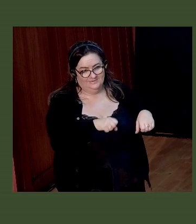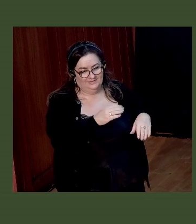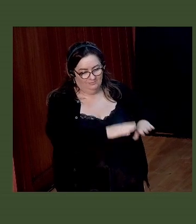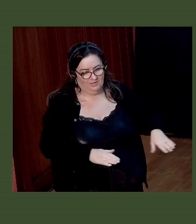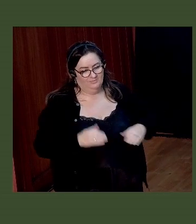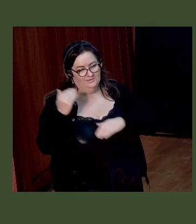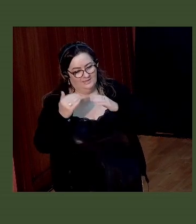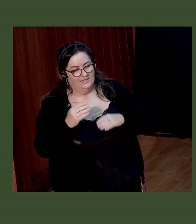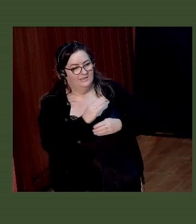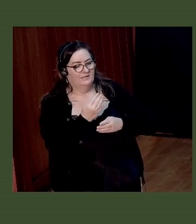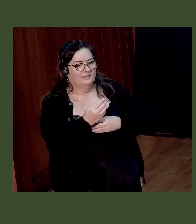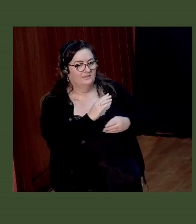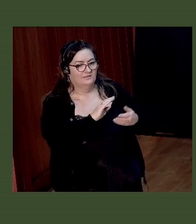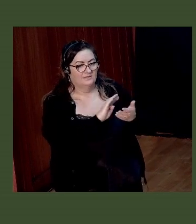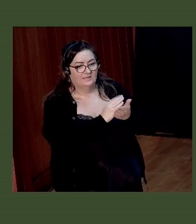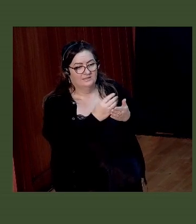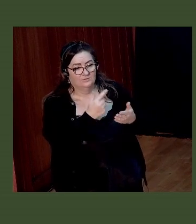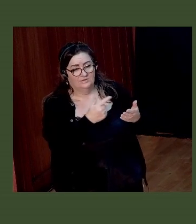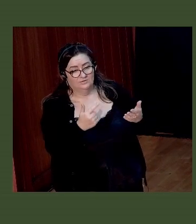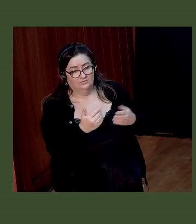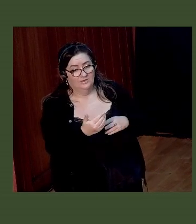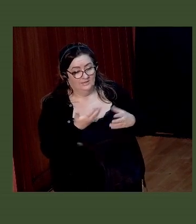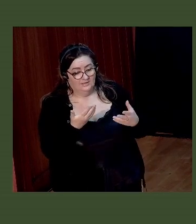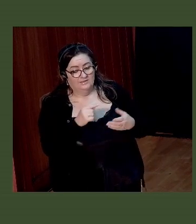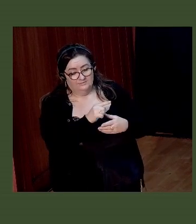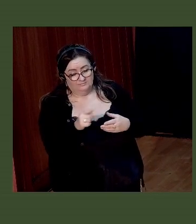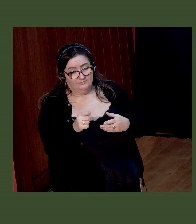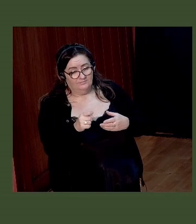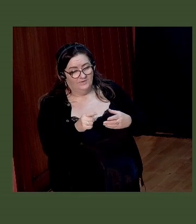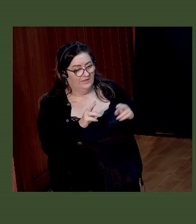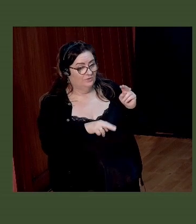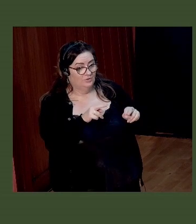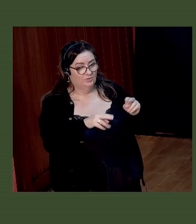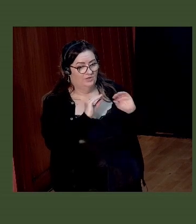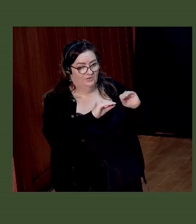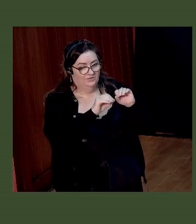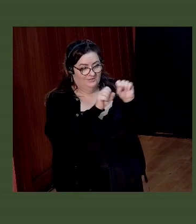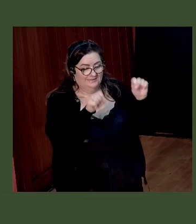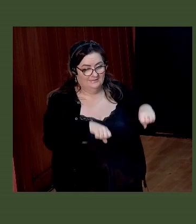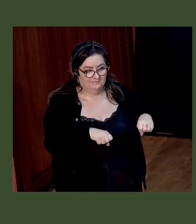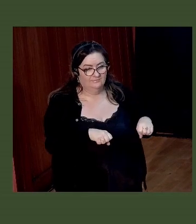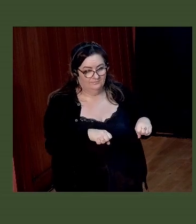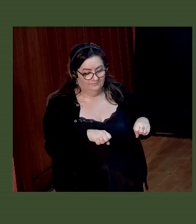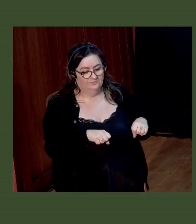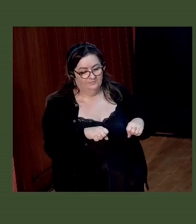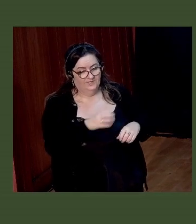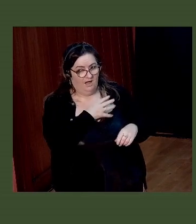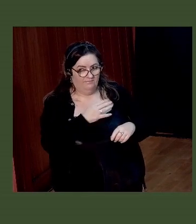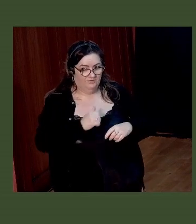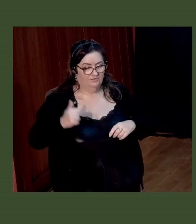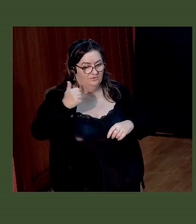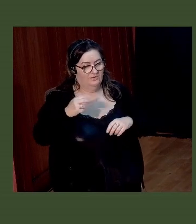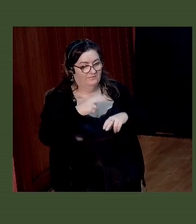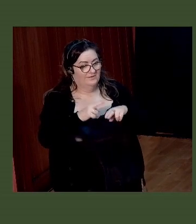February 1922, a month before Irish was accepted as a core subject in the new education system, the Chief Officer of